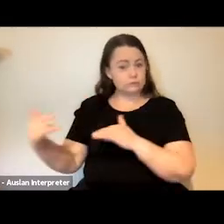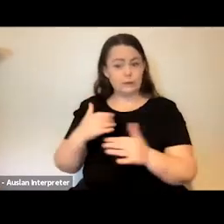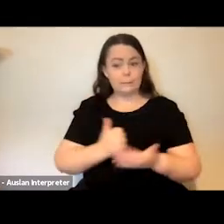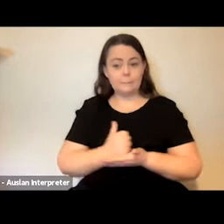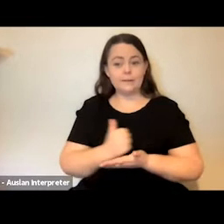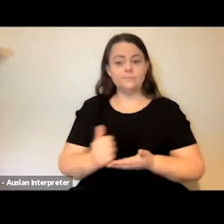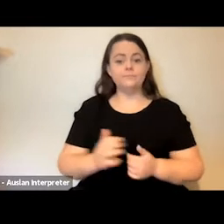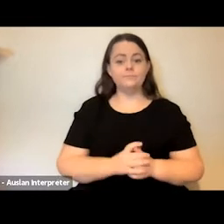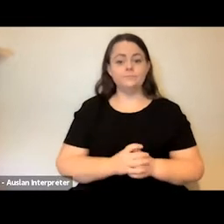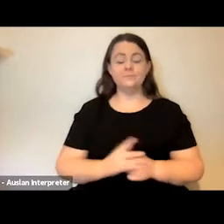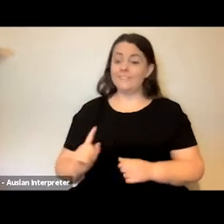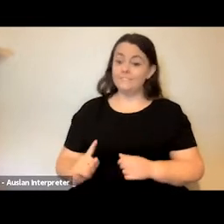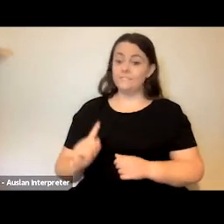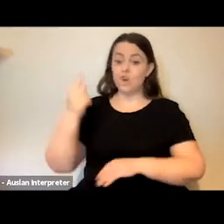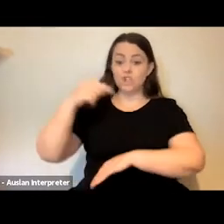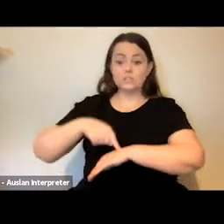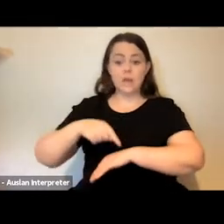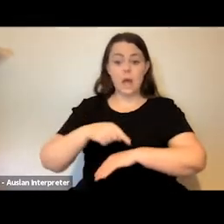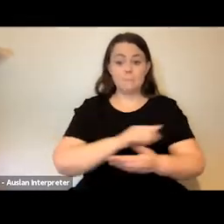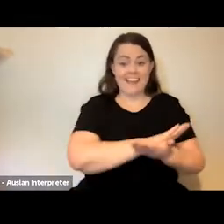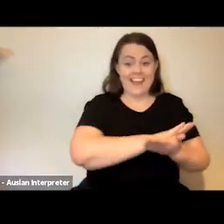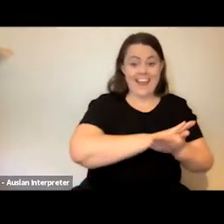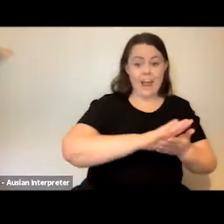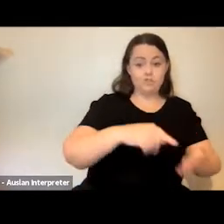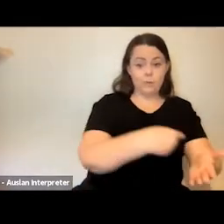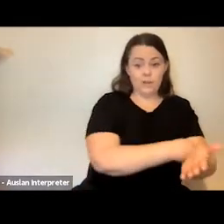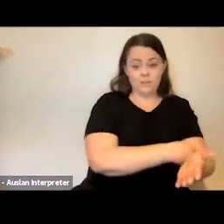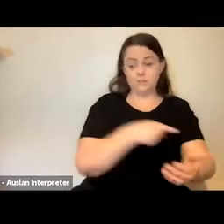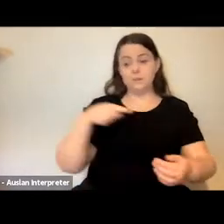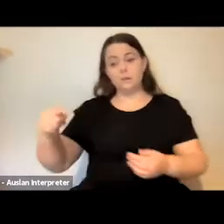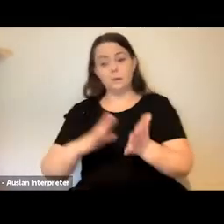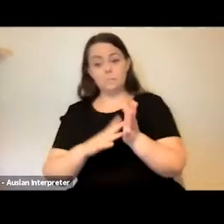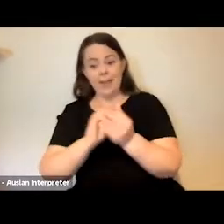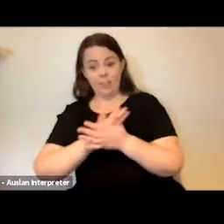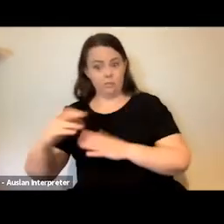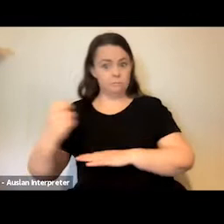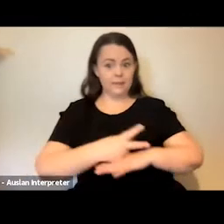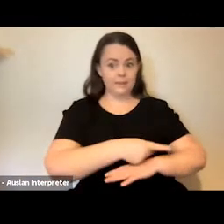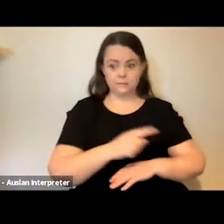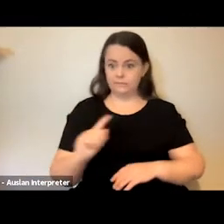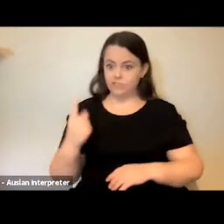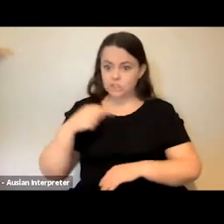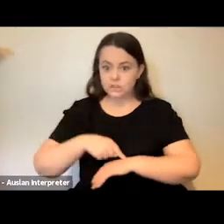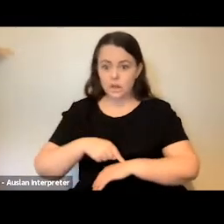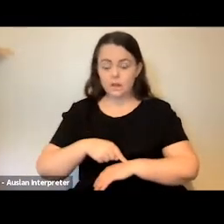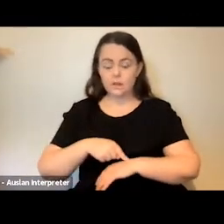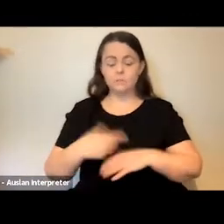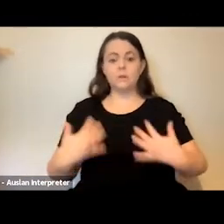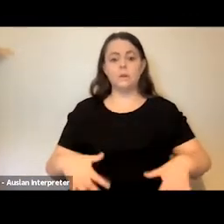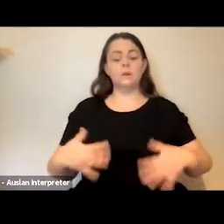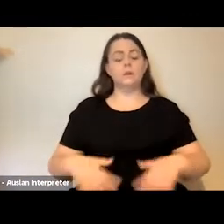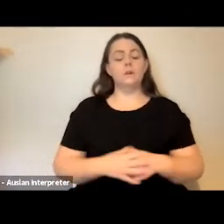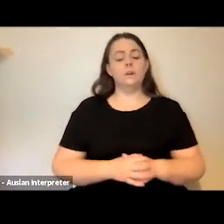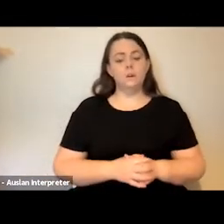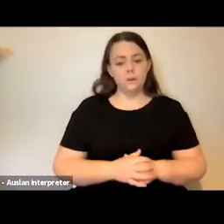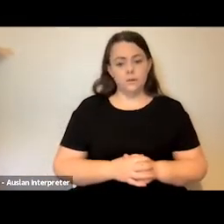methamphetamine overtake heroin as a nominated drug of choice, and also an increase in the proportion of our sample of people